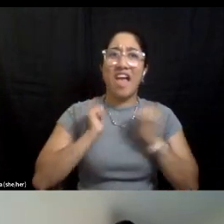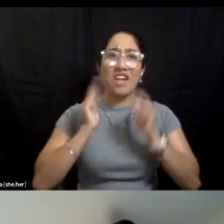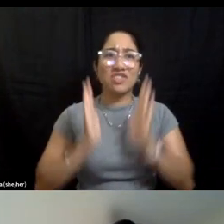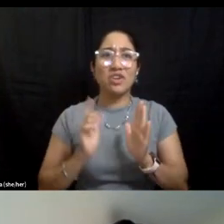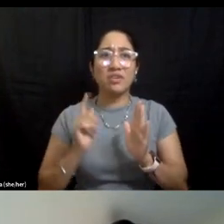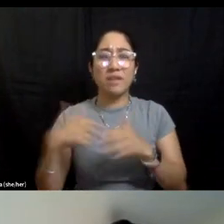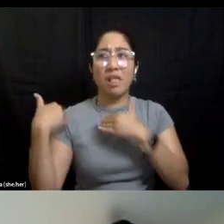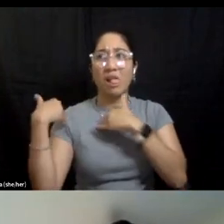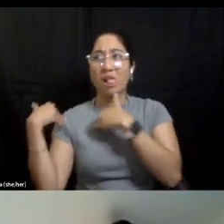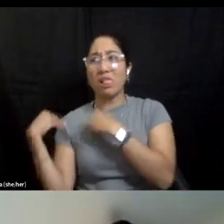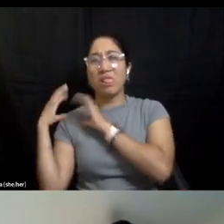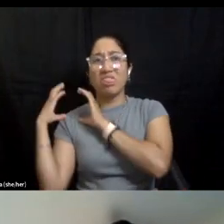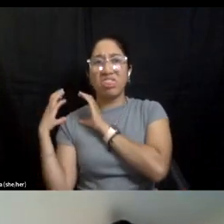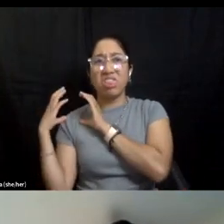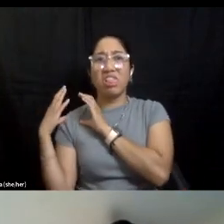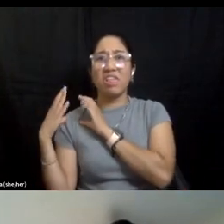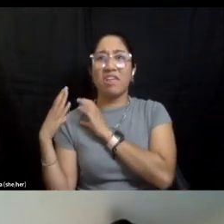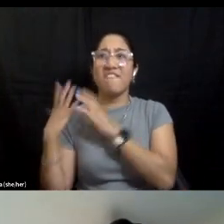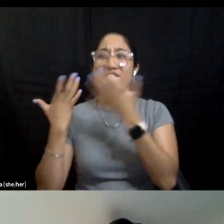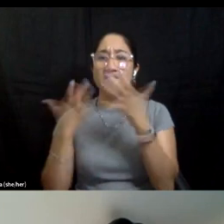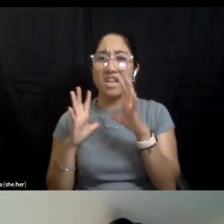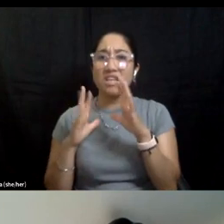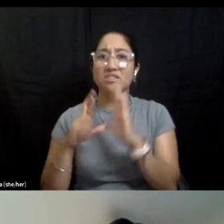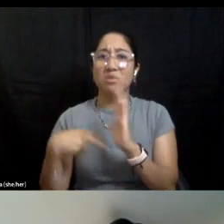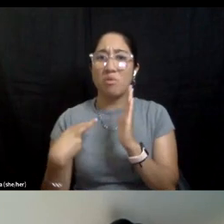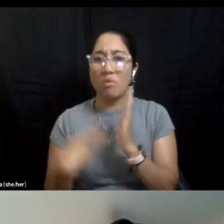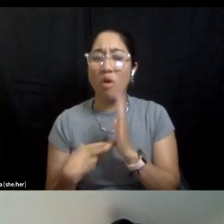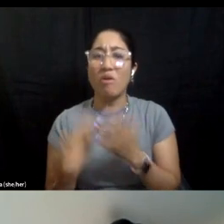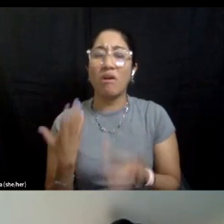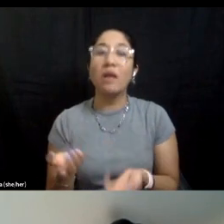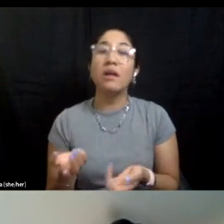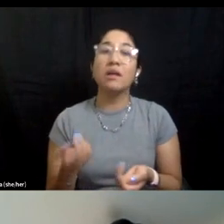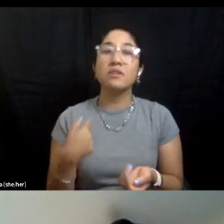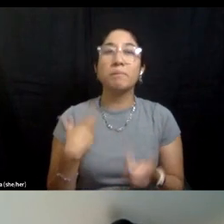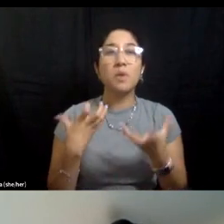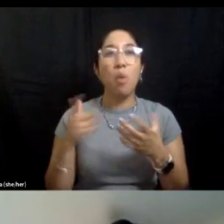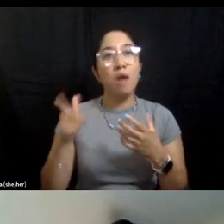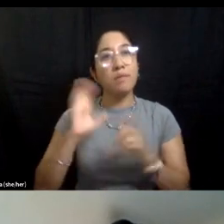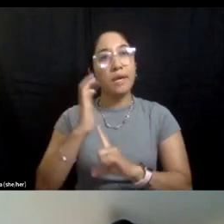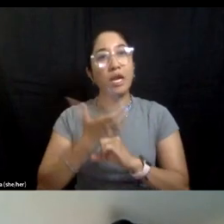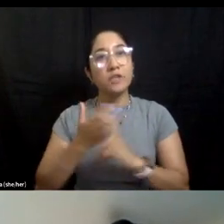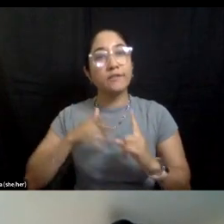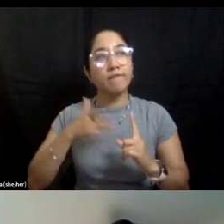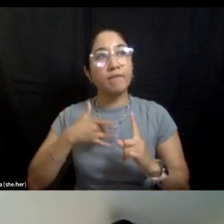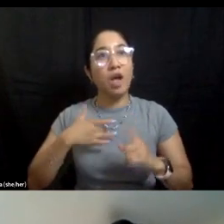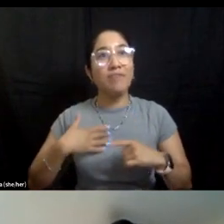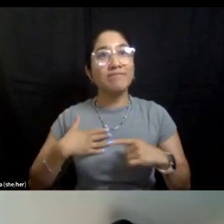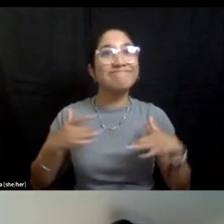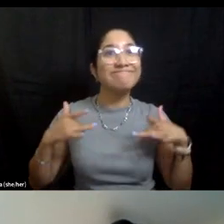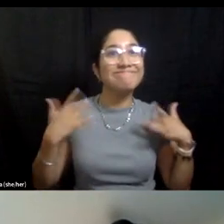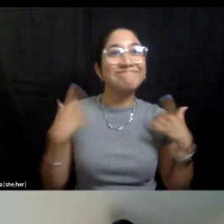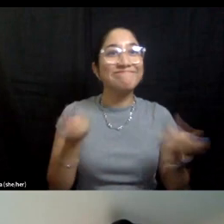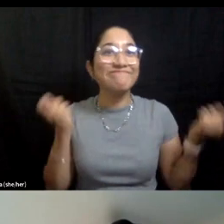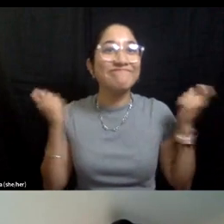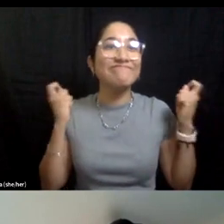roles. And I don't want my actors to feel uplifted and celebrated. And, so that's kind of what inspired me and kind of